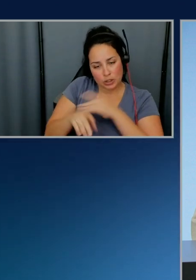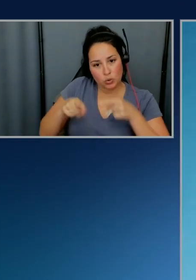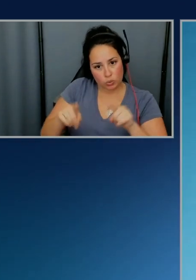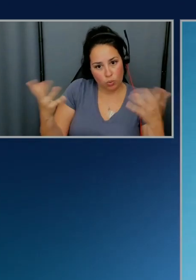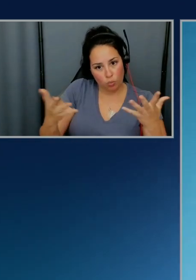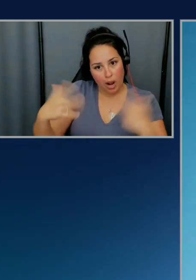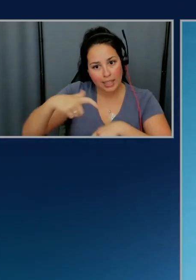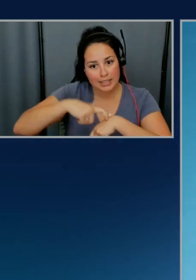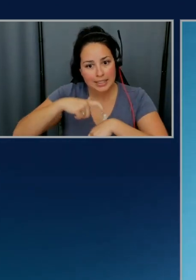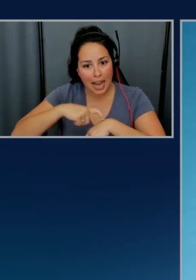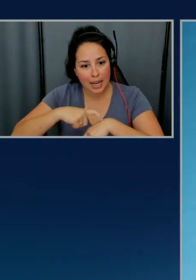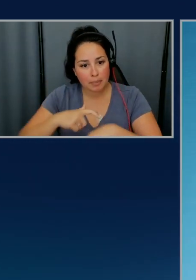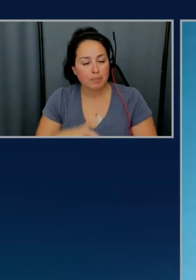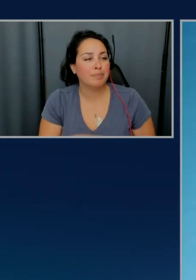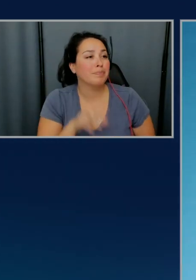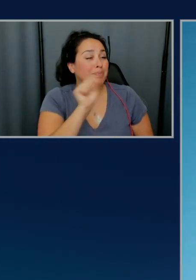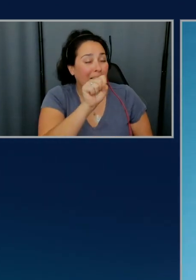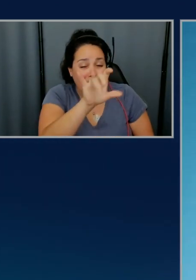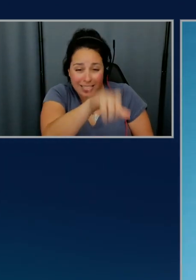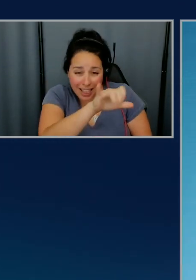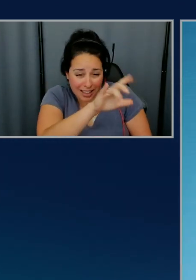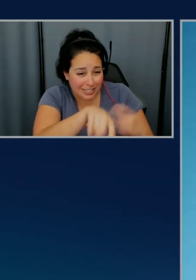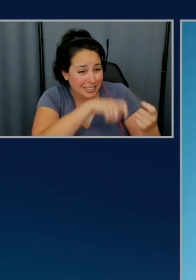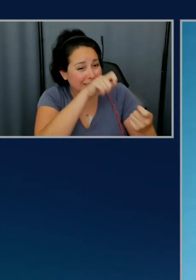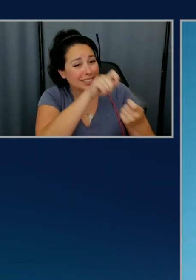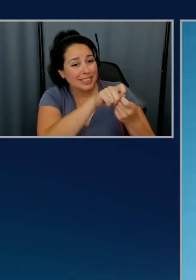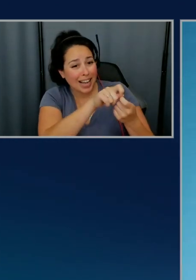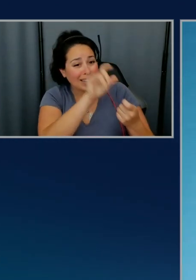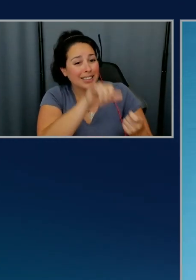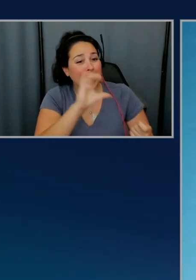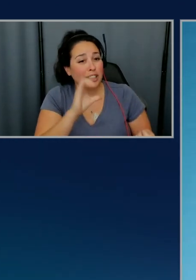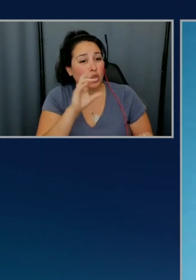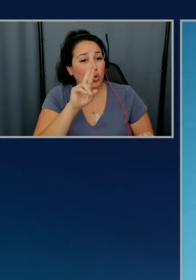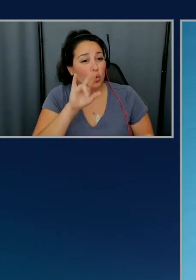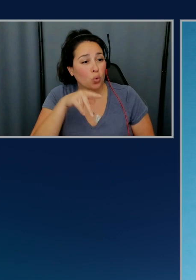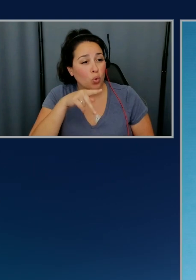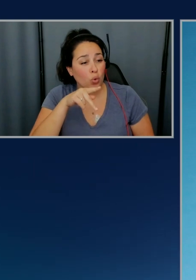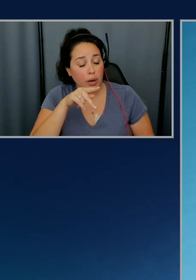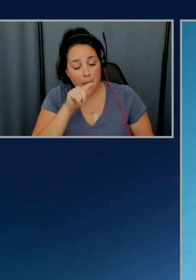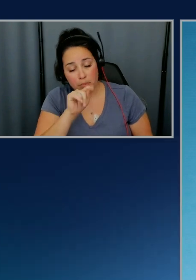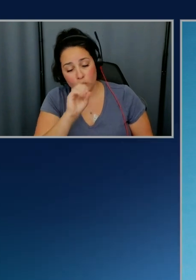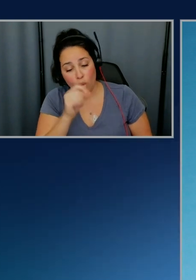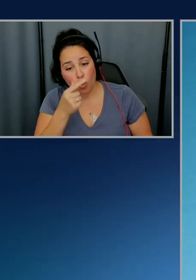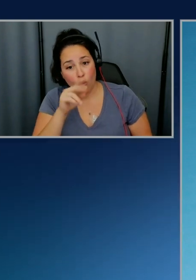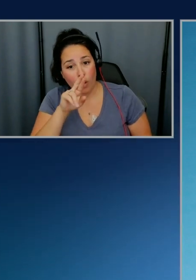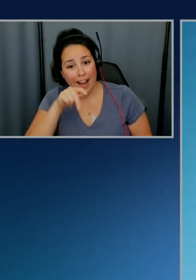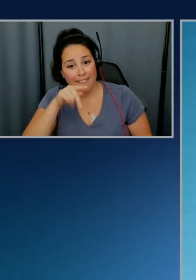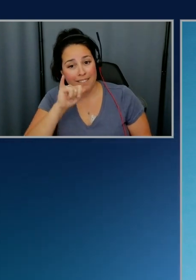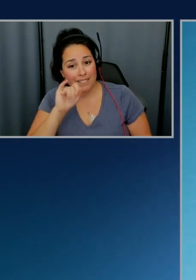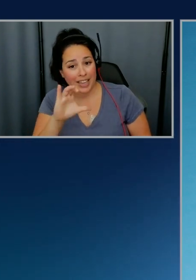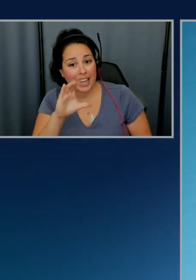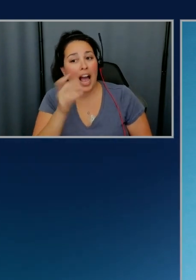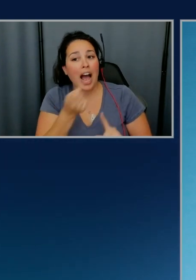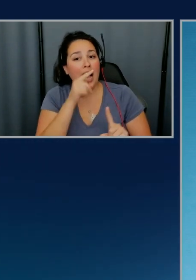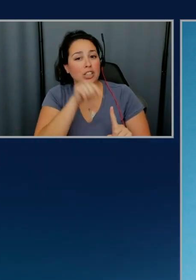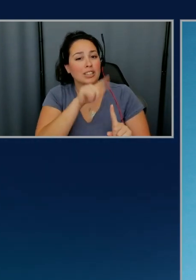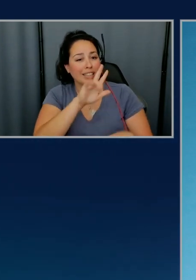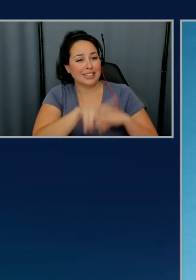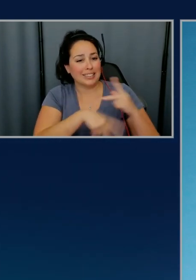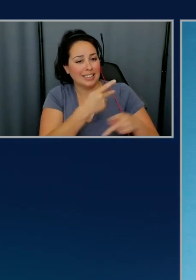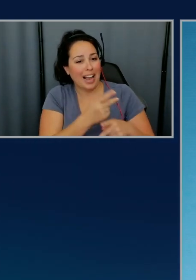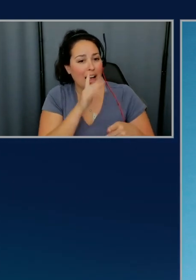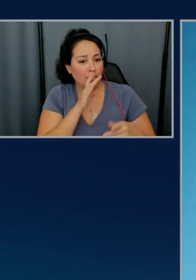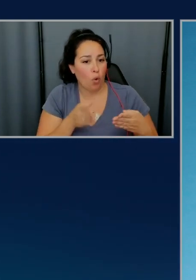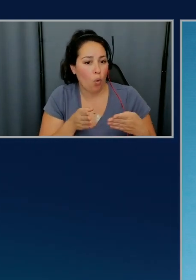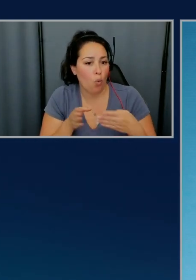That's exactly right. Cryptographic attestation is a mechanism, is a way by which a Nitro enclave